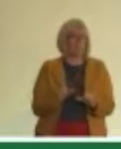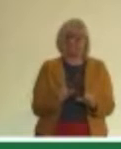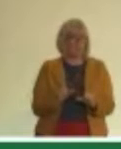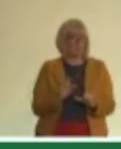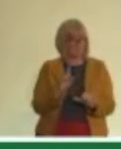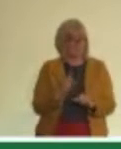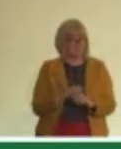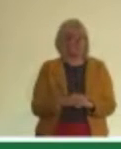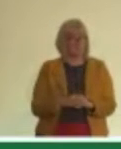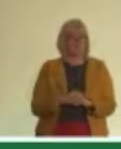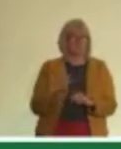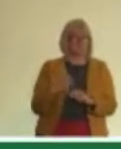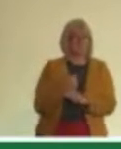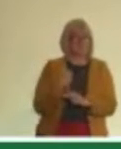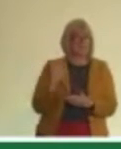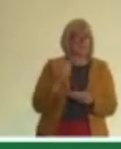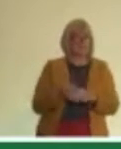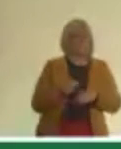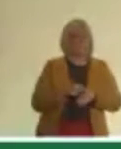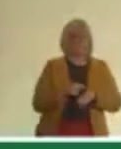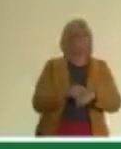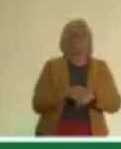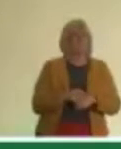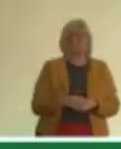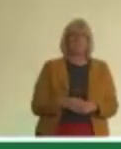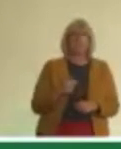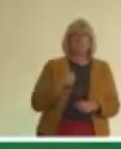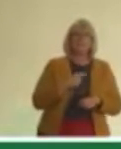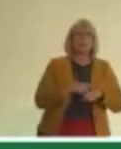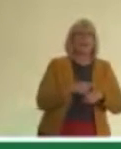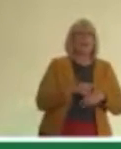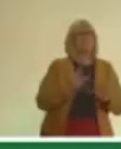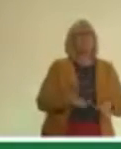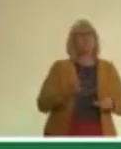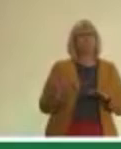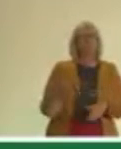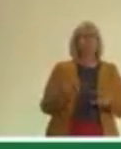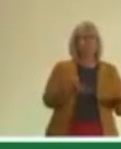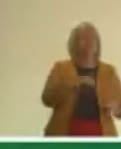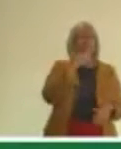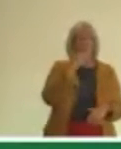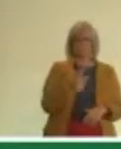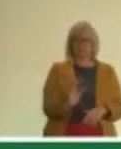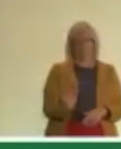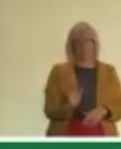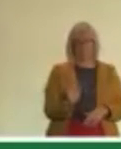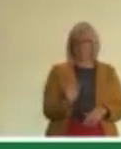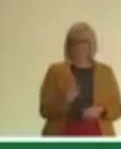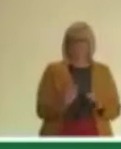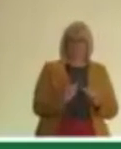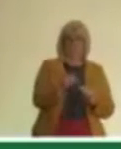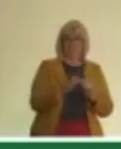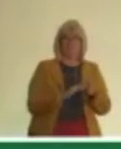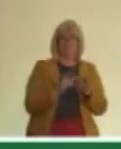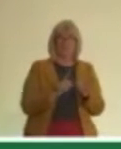It takes a long time, and time is not something we have. And this May, in all our local elections, it